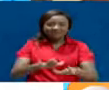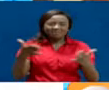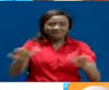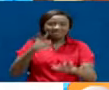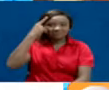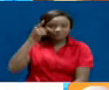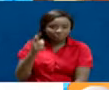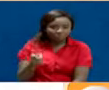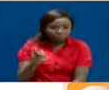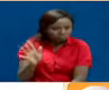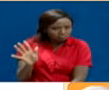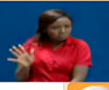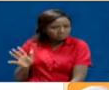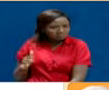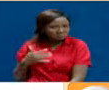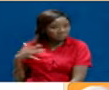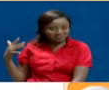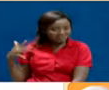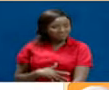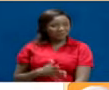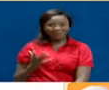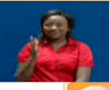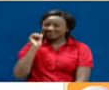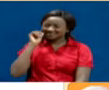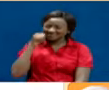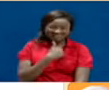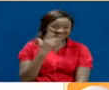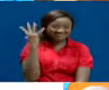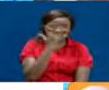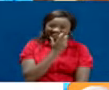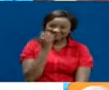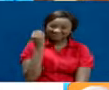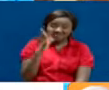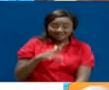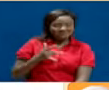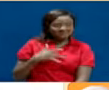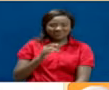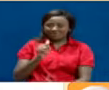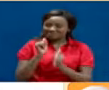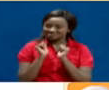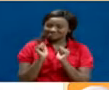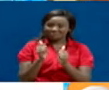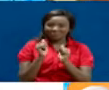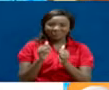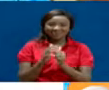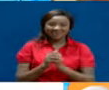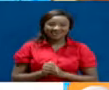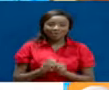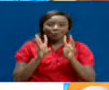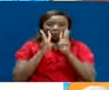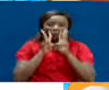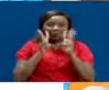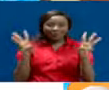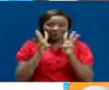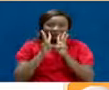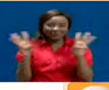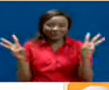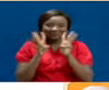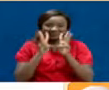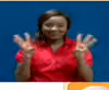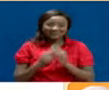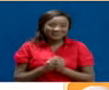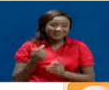party for you. Mm-hmm. Wasn't that nice? You felt good? Very good. Wow. I'd seen them busy, but I didn't know what